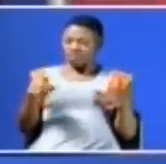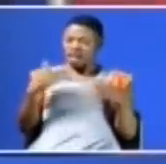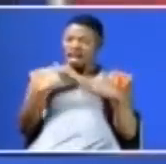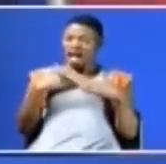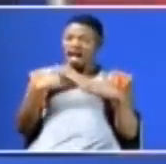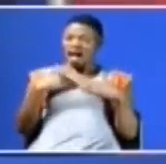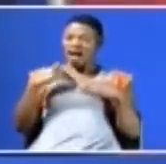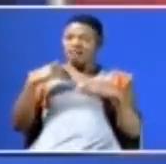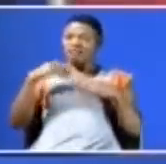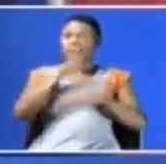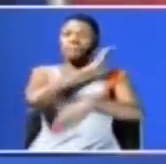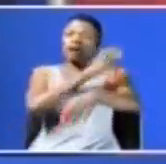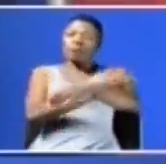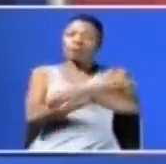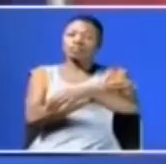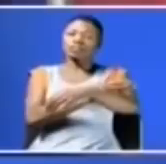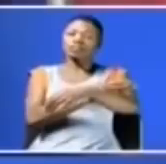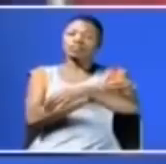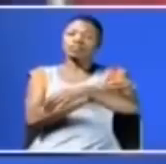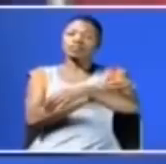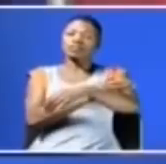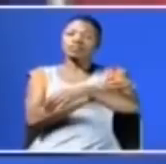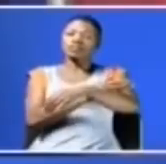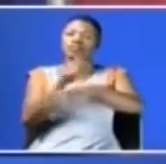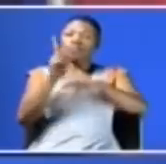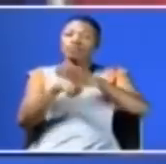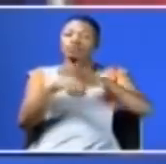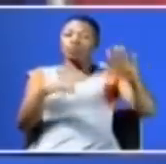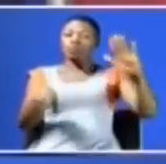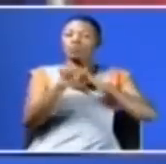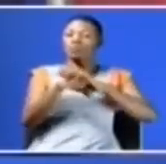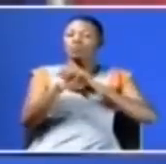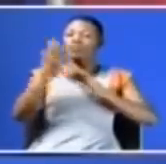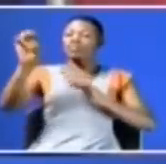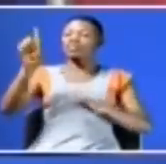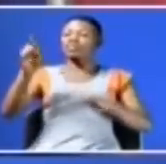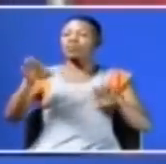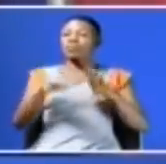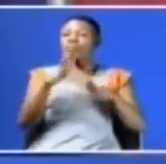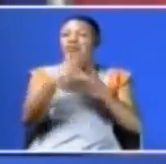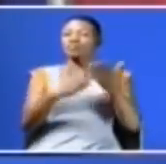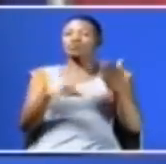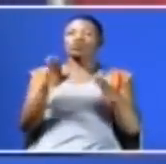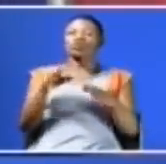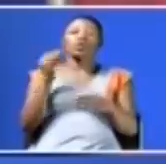mm-hmm. nothing that stops the president to send his executive home tomorrow and reconstitute a new